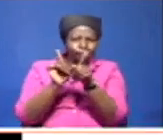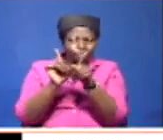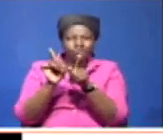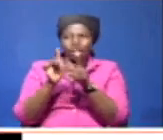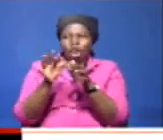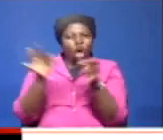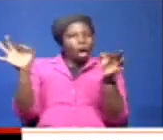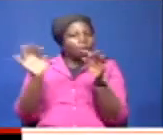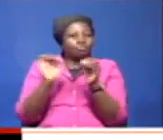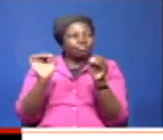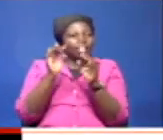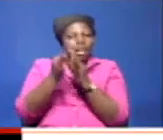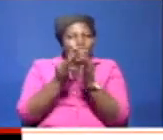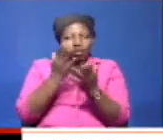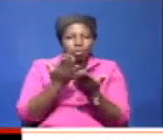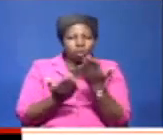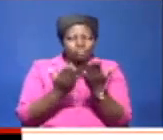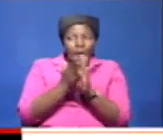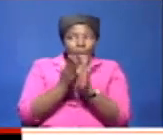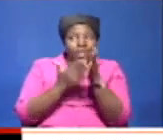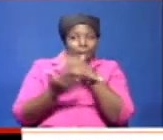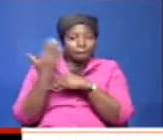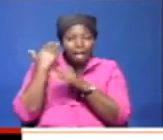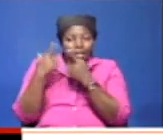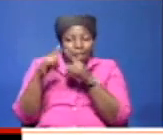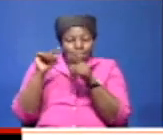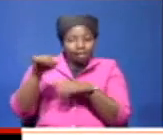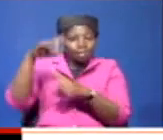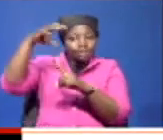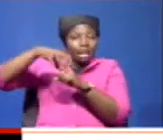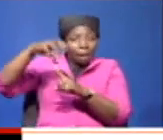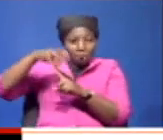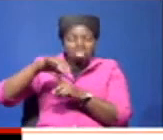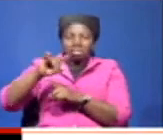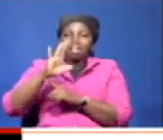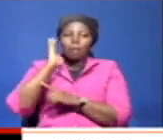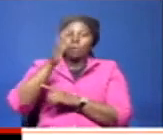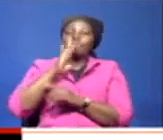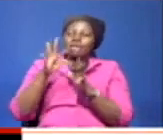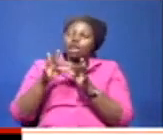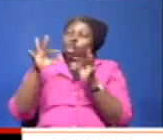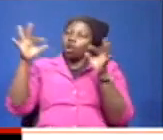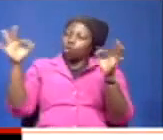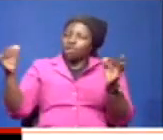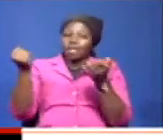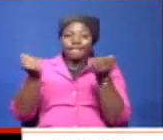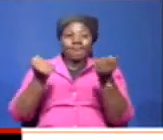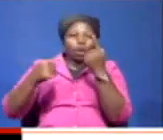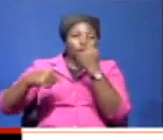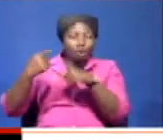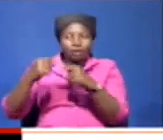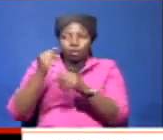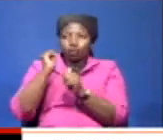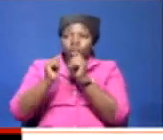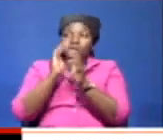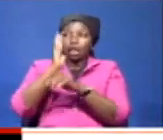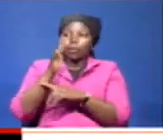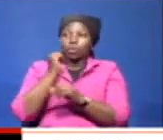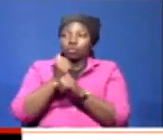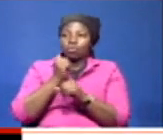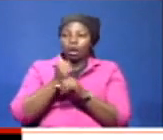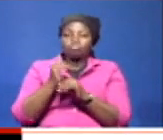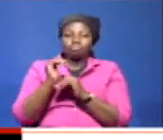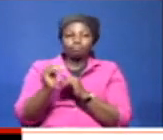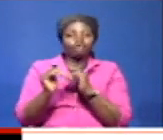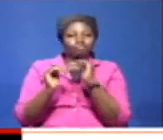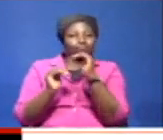compare it with the past, but in this championship is actually going to be the longest rally that they're going to do. The stages were 3